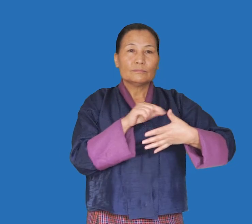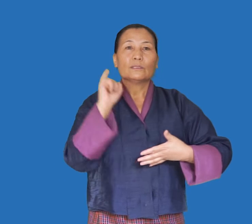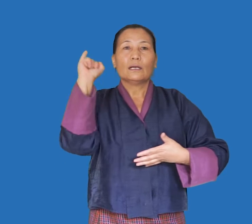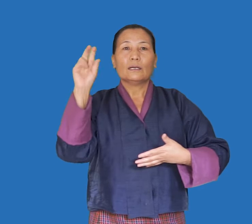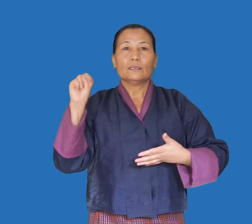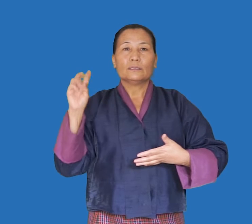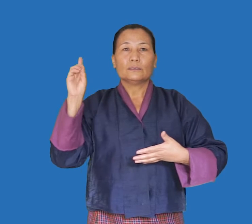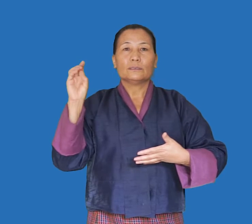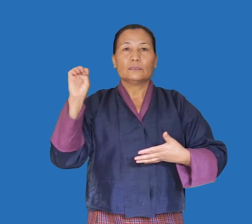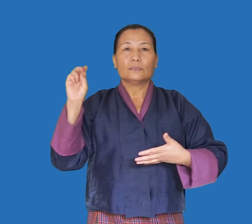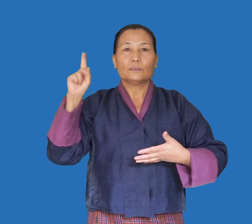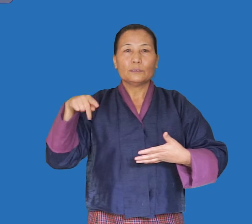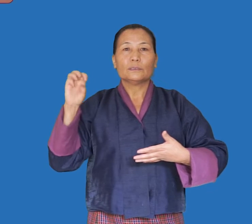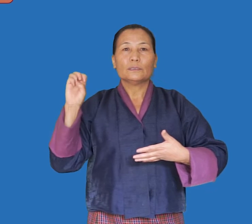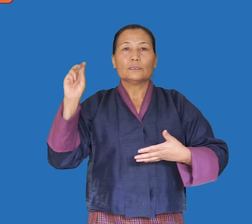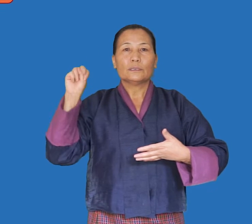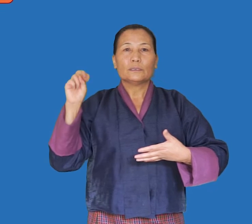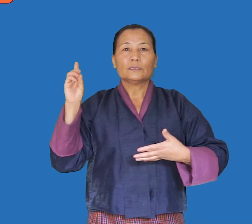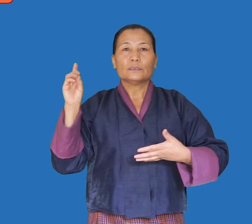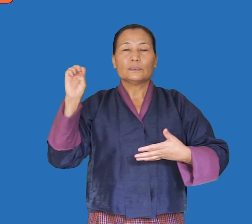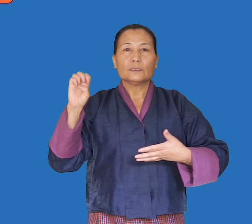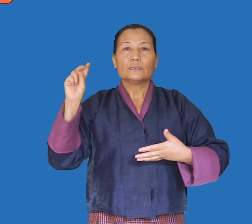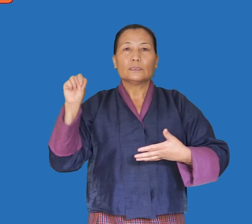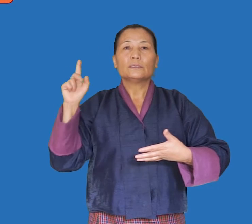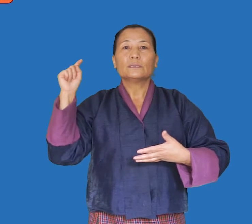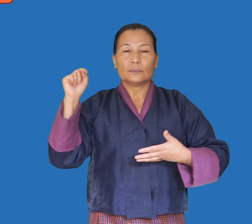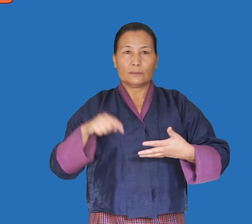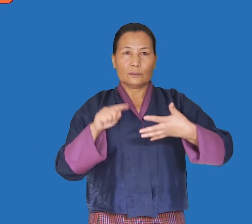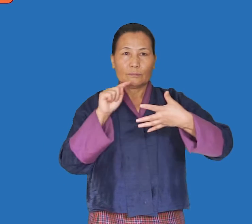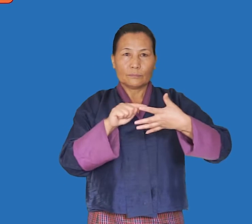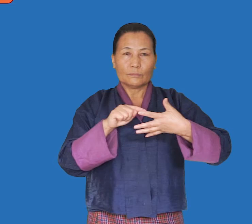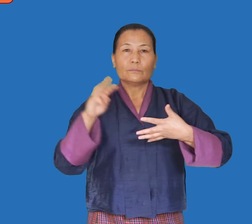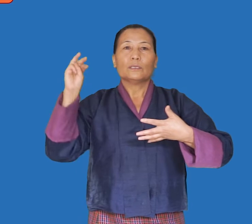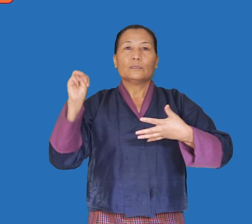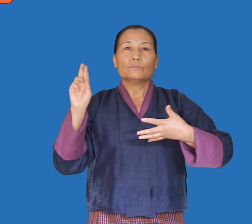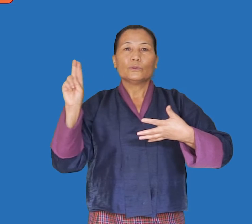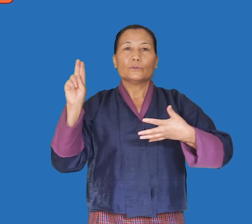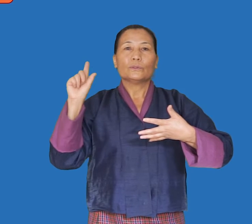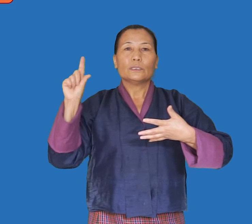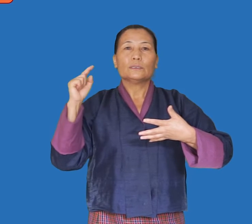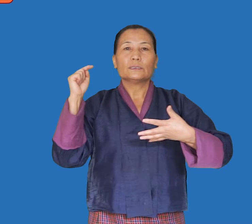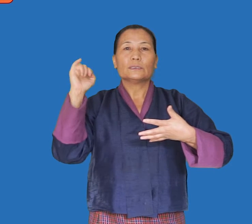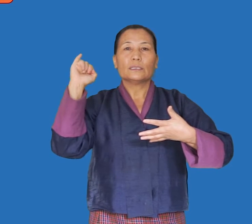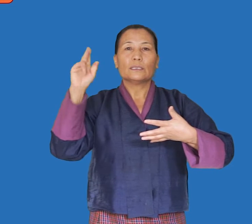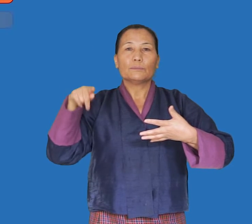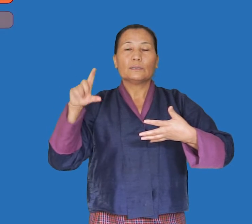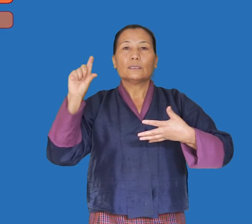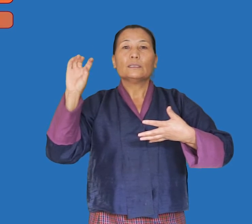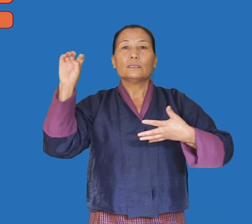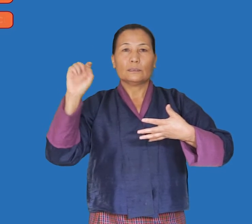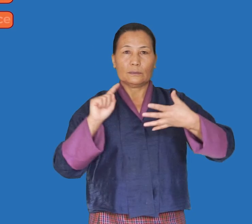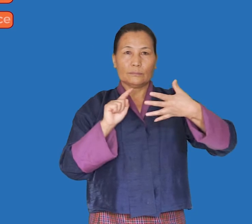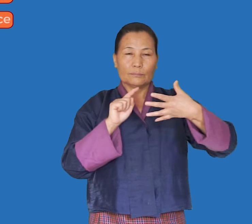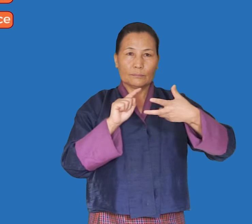Sources can be independent versus self-interested, multiple versus lone